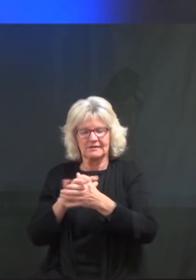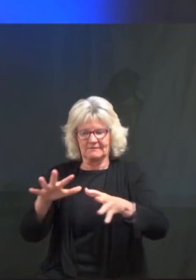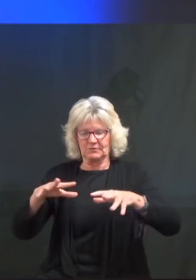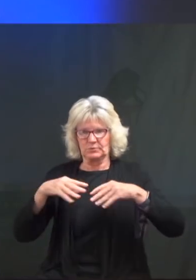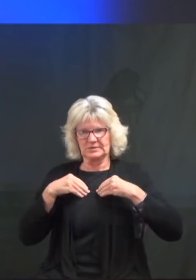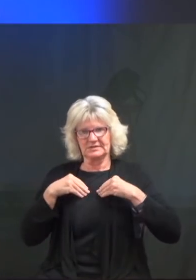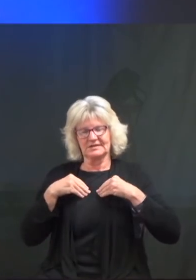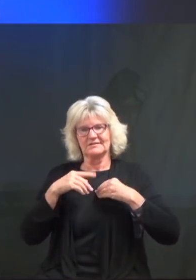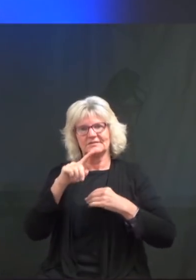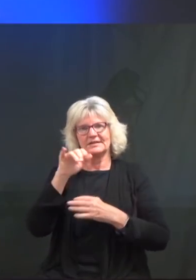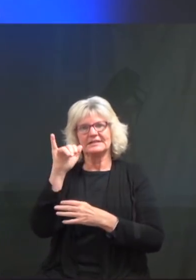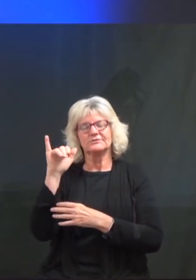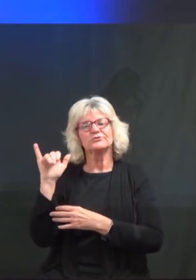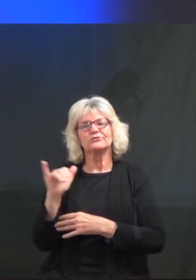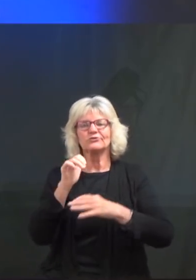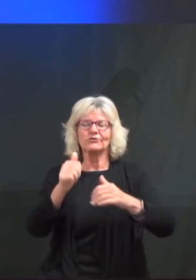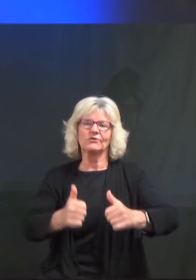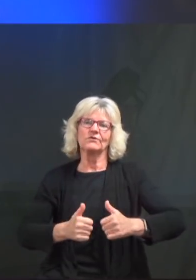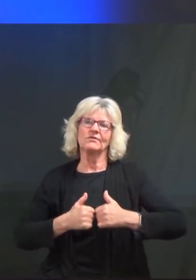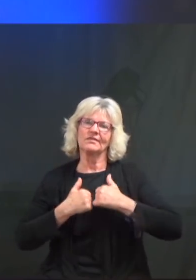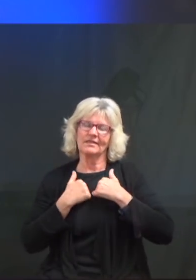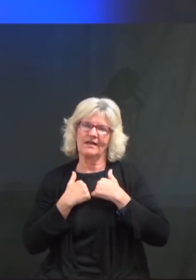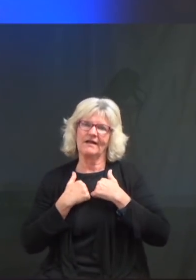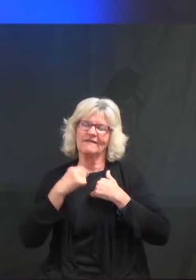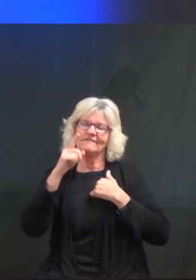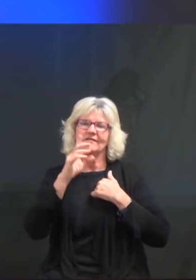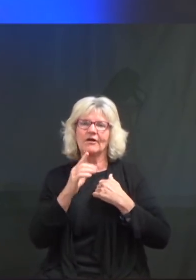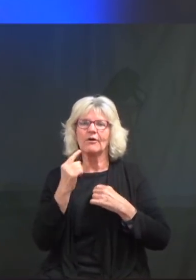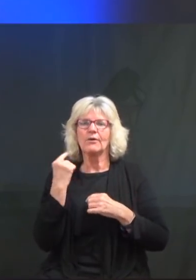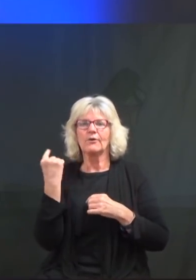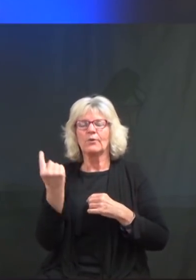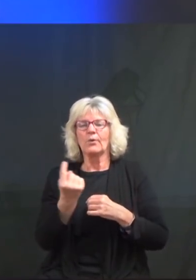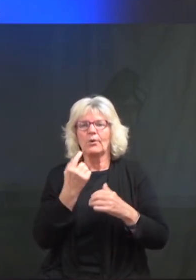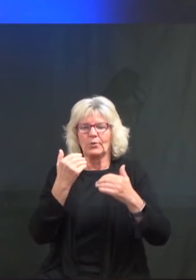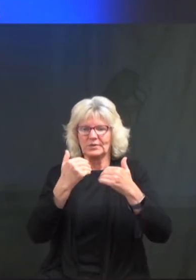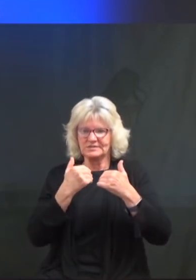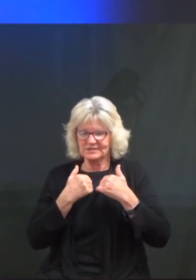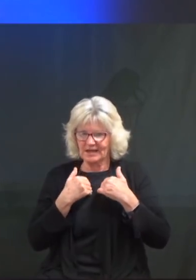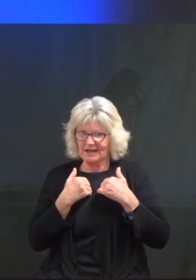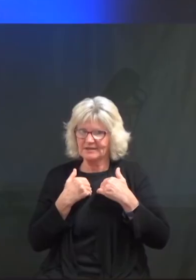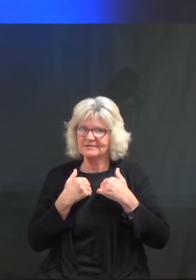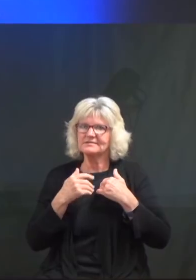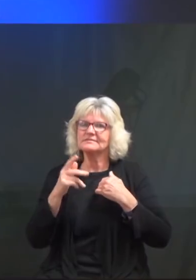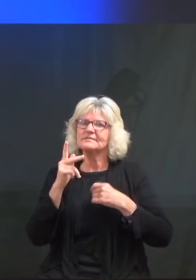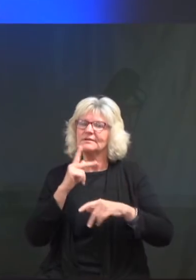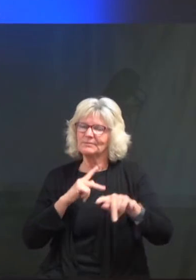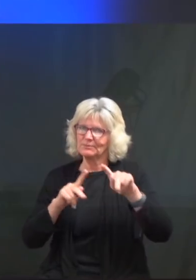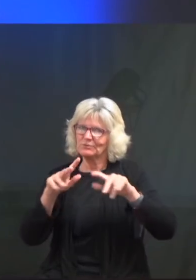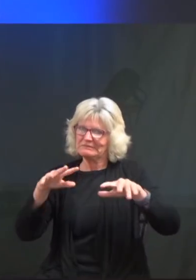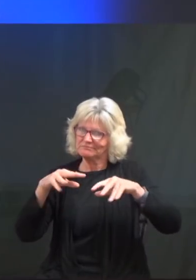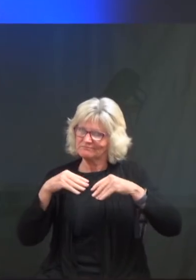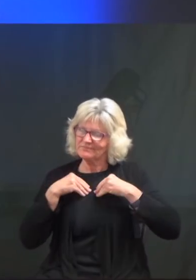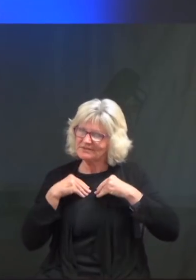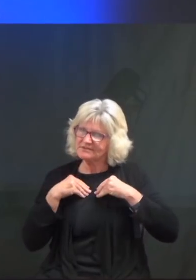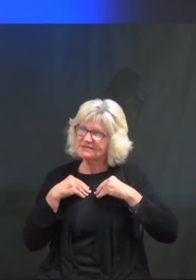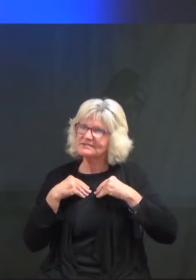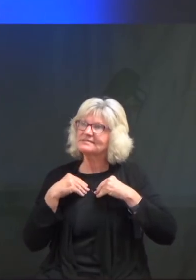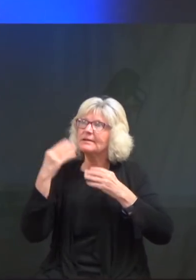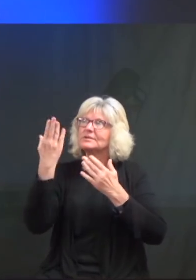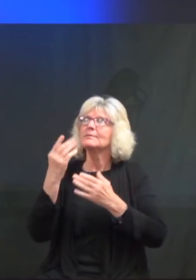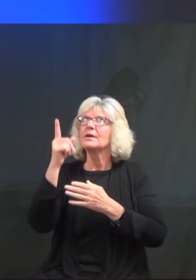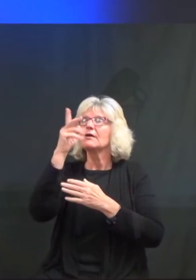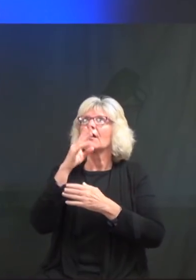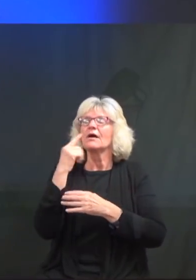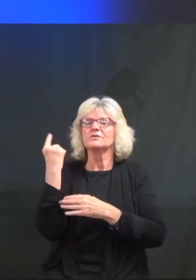received eternal life. God always has his converts. God is always drawing